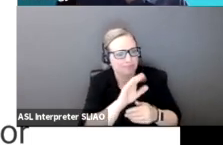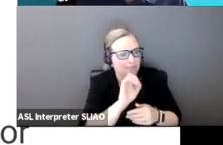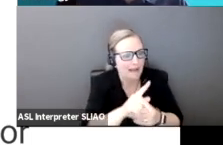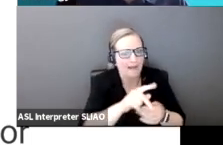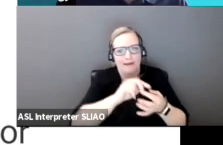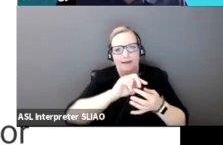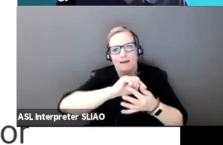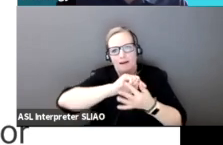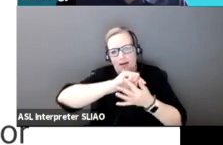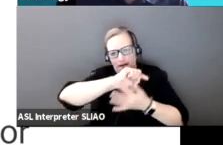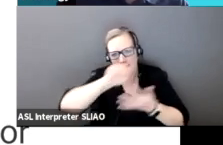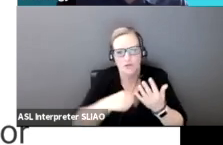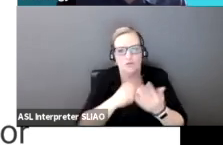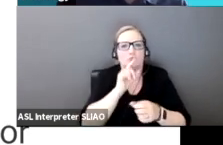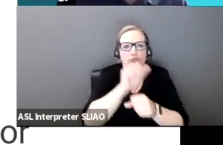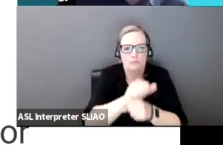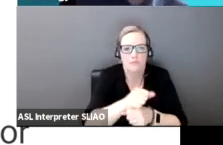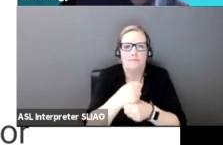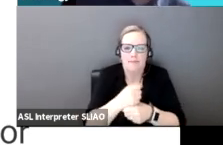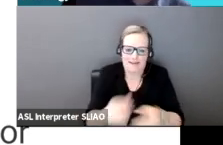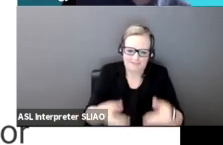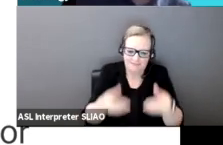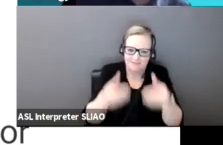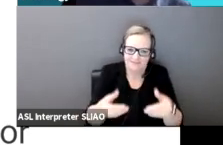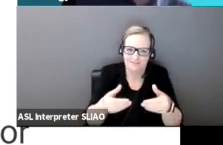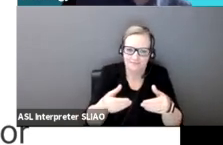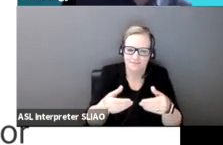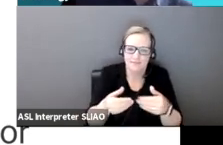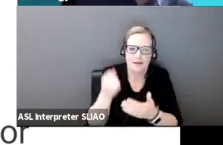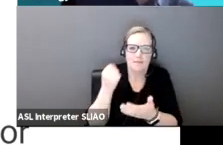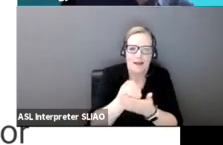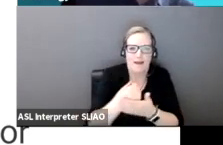actual utility patent, which is the kind of patent that we've been talking about.